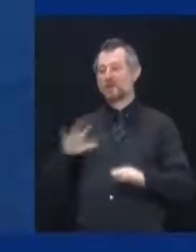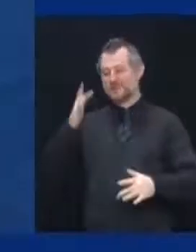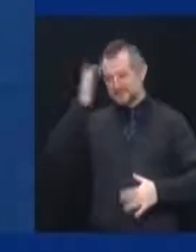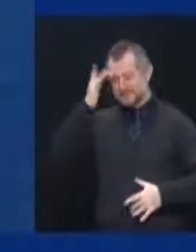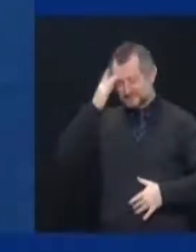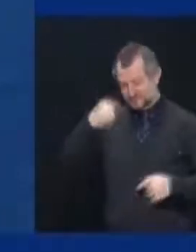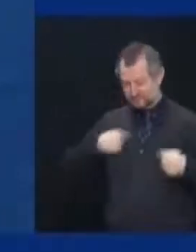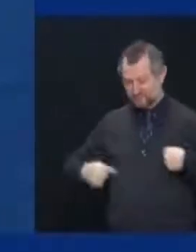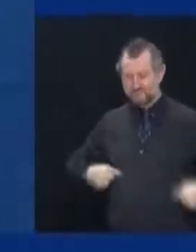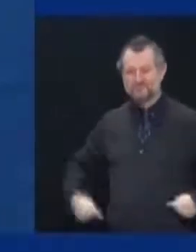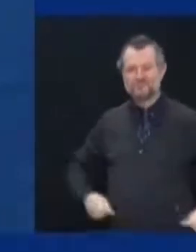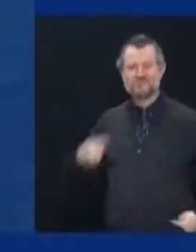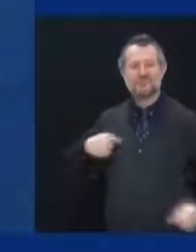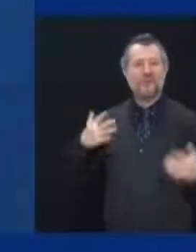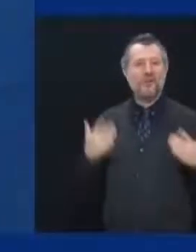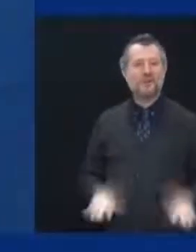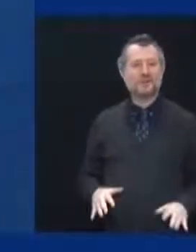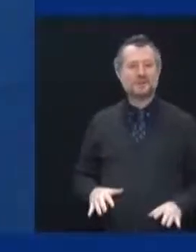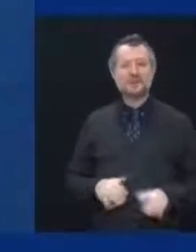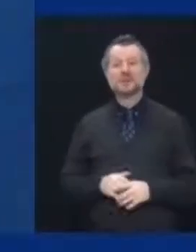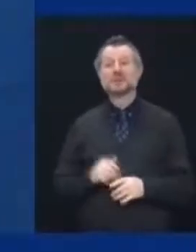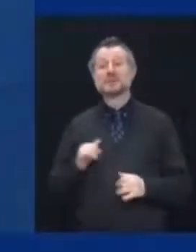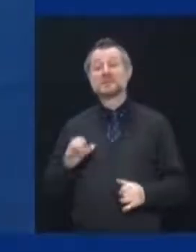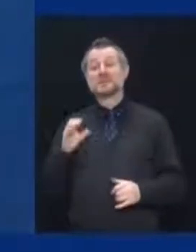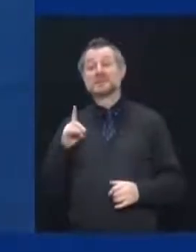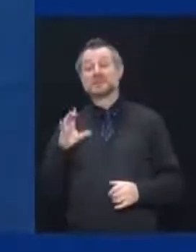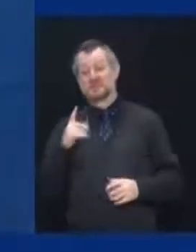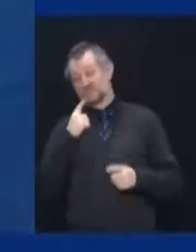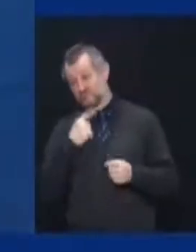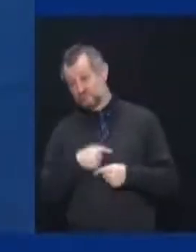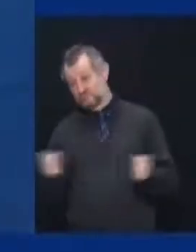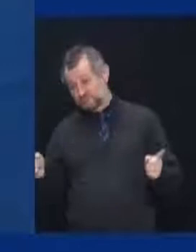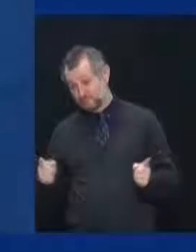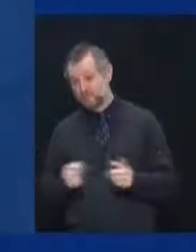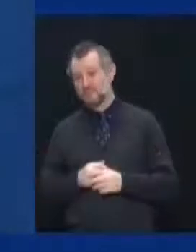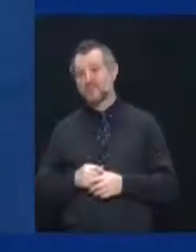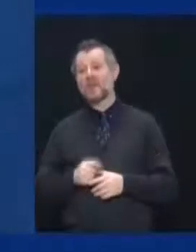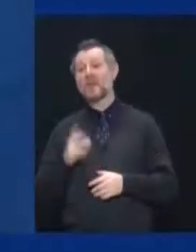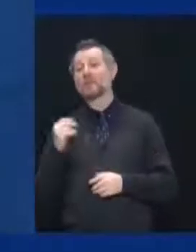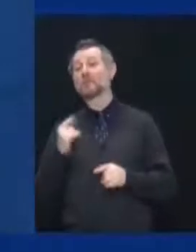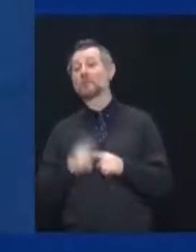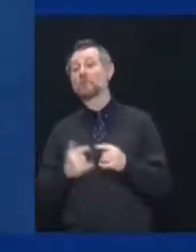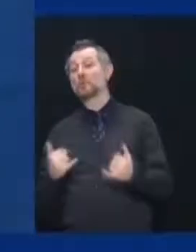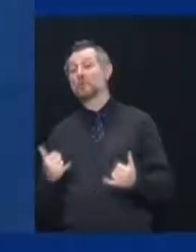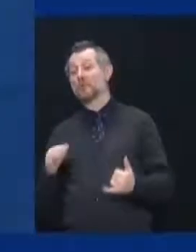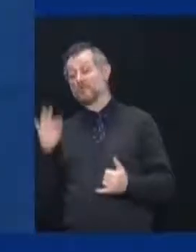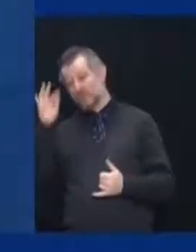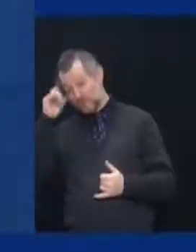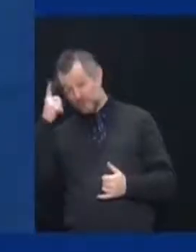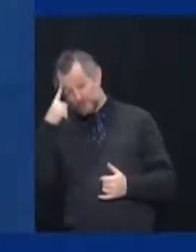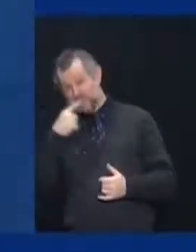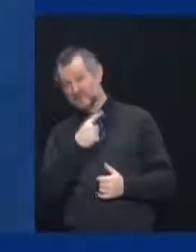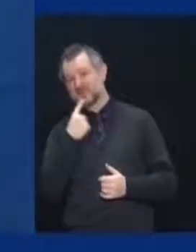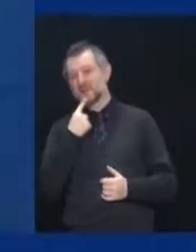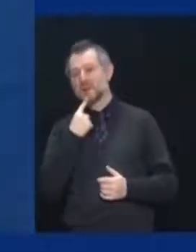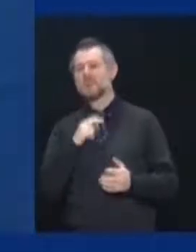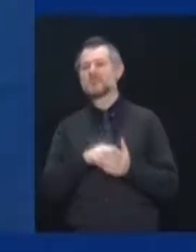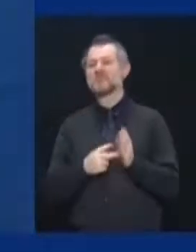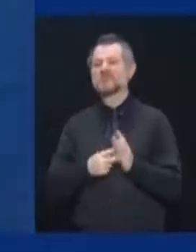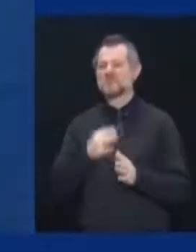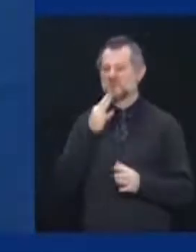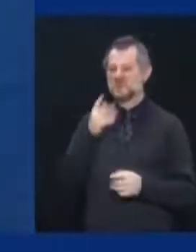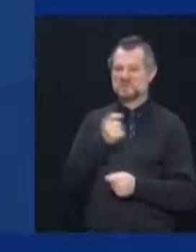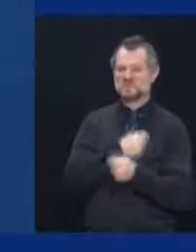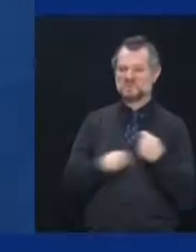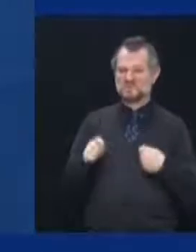current CDC and the current federal government, which is going to be current for a number of